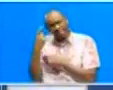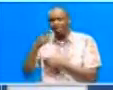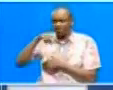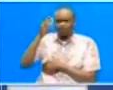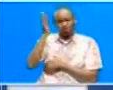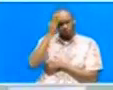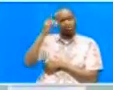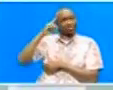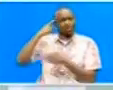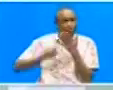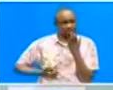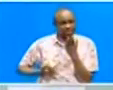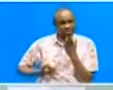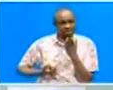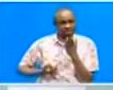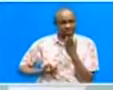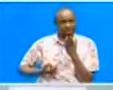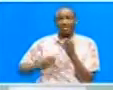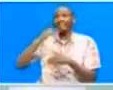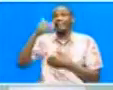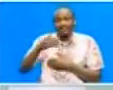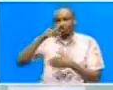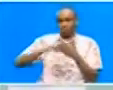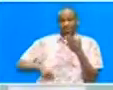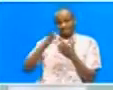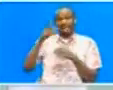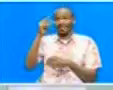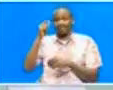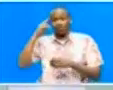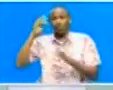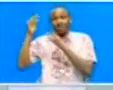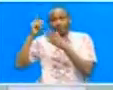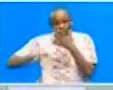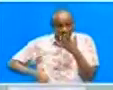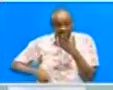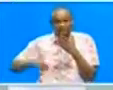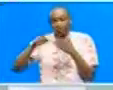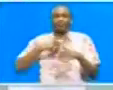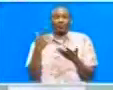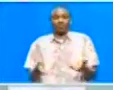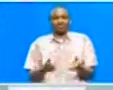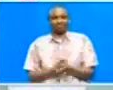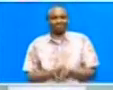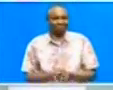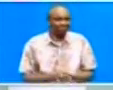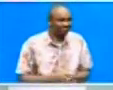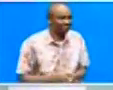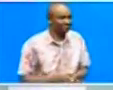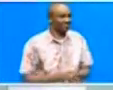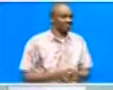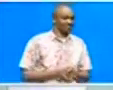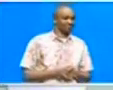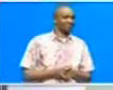out? And what do you think, what's next for you here at KTN? I mean, you know, tell us how you're feeling now. Well, I am